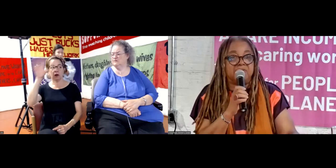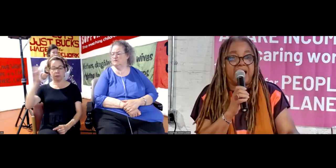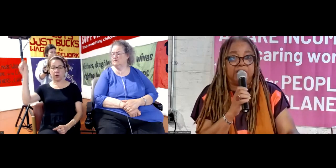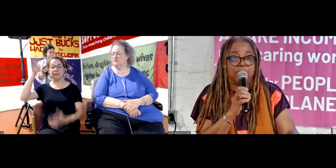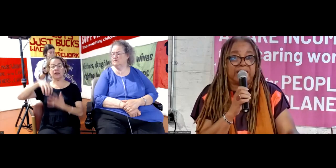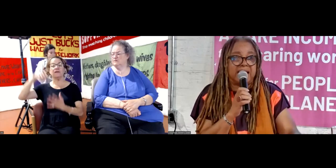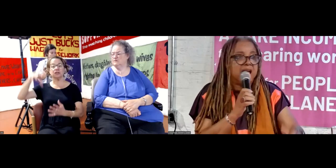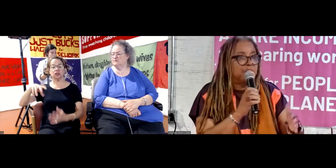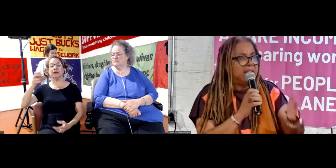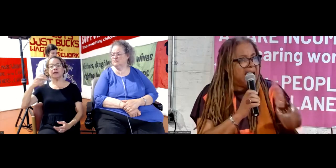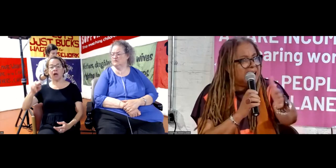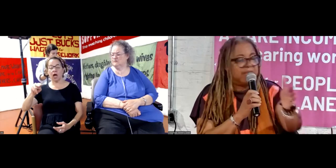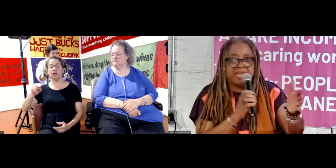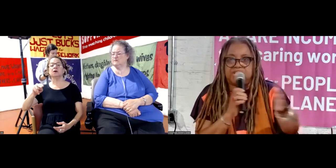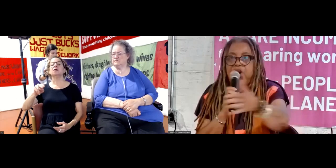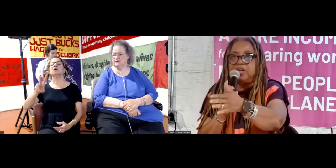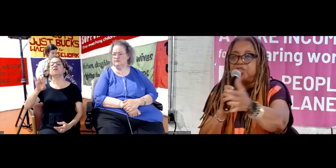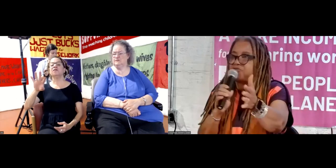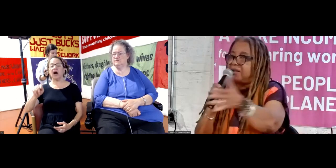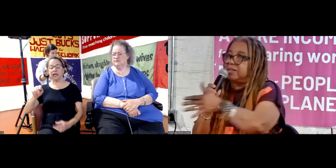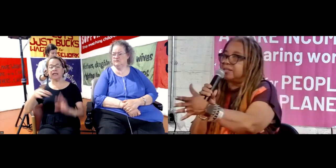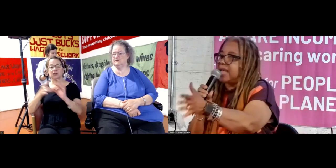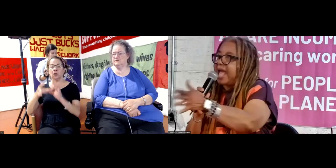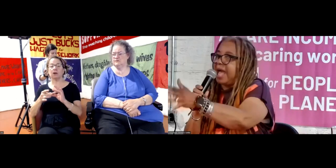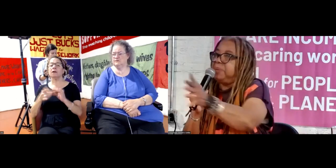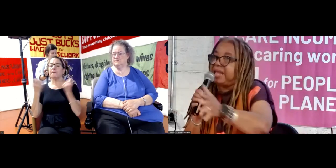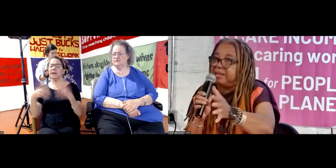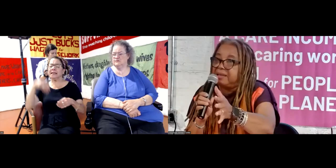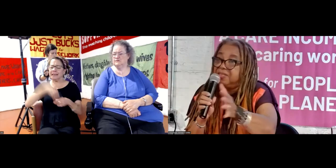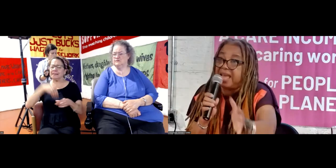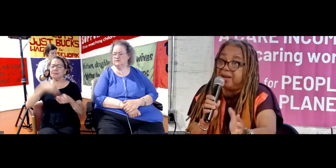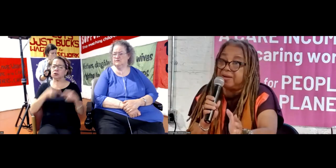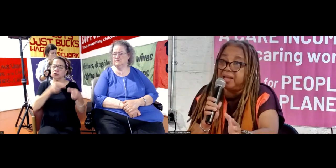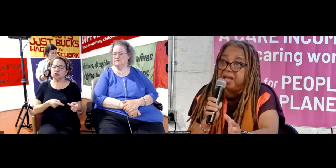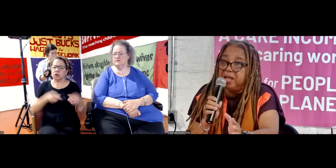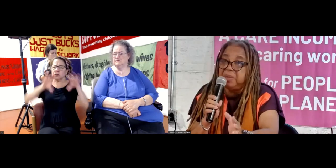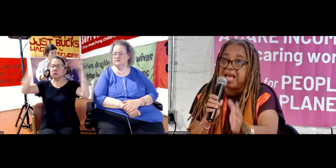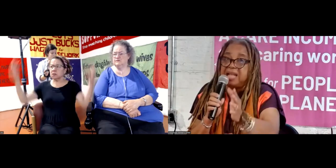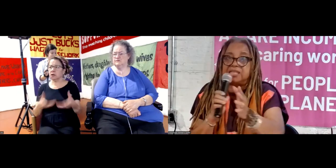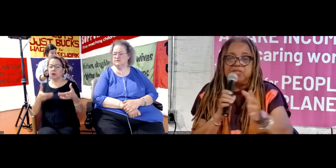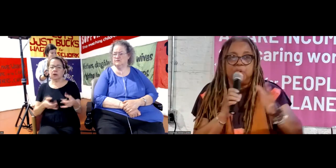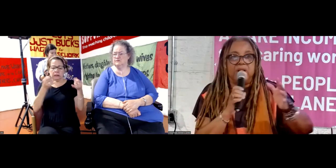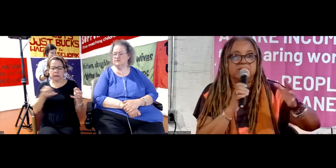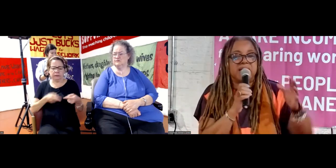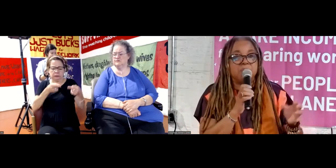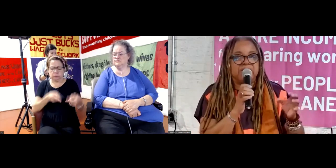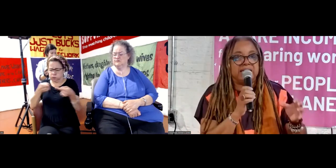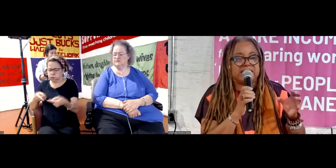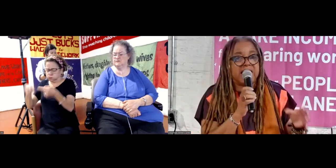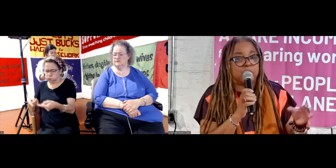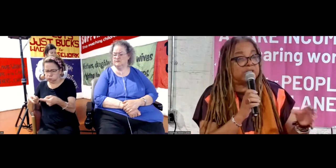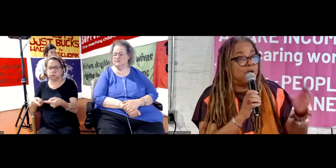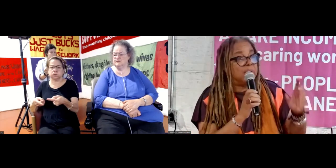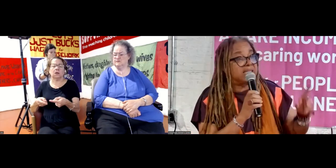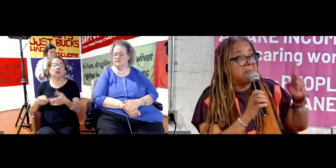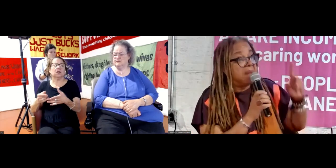Student Nonviolent Coordinator. There were a lot of internal struggles happening there, because there were some within